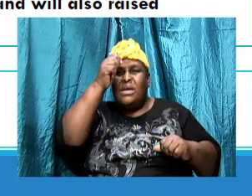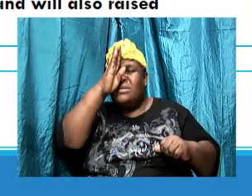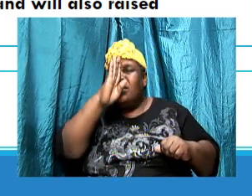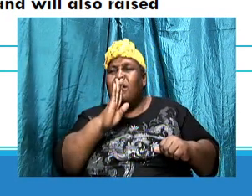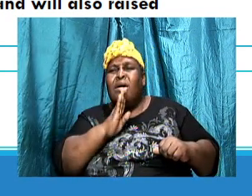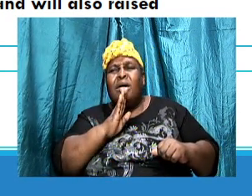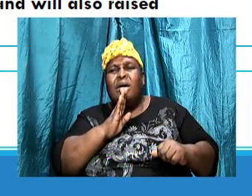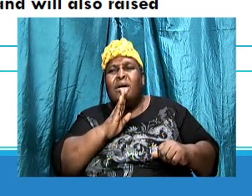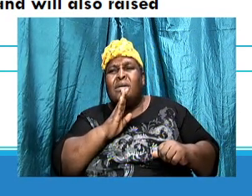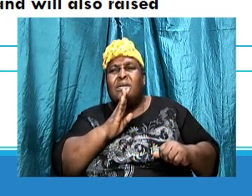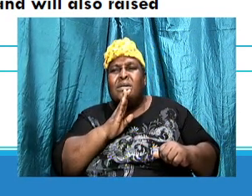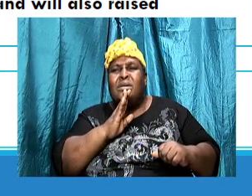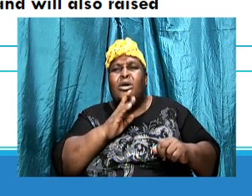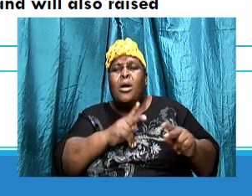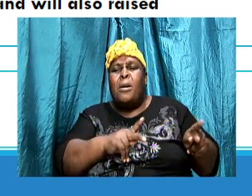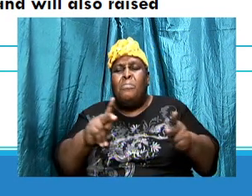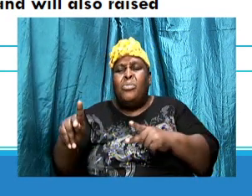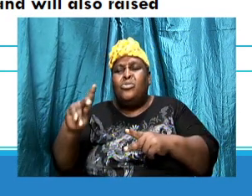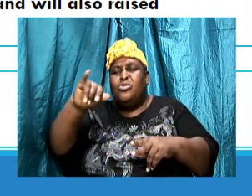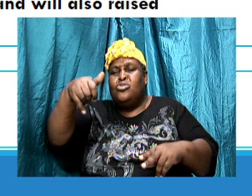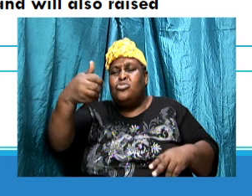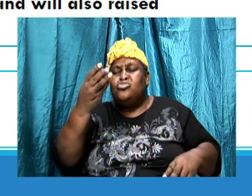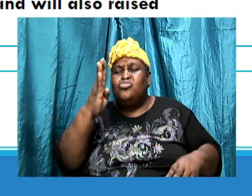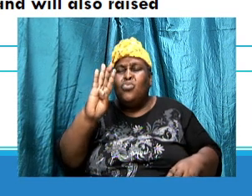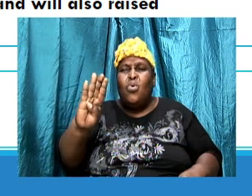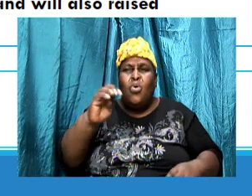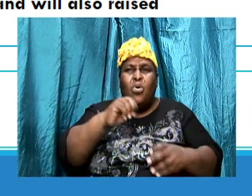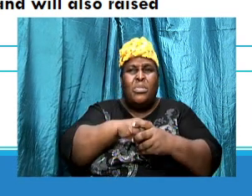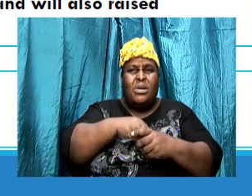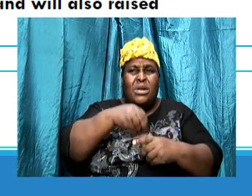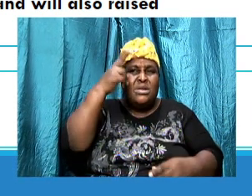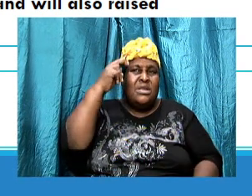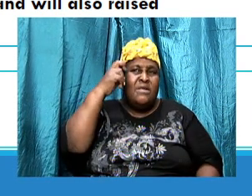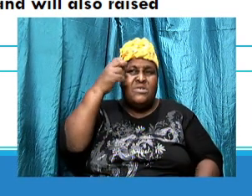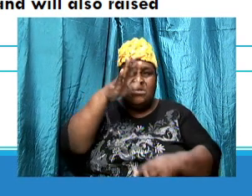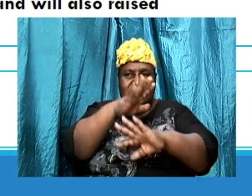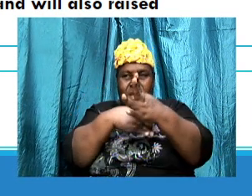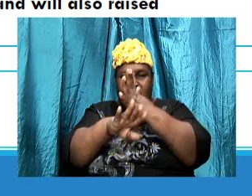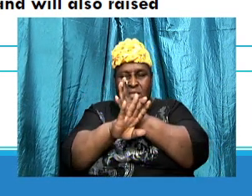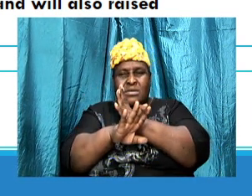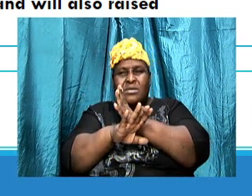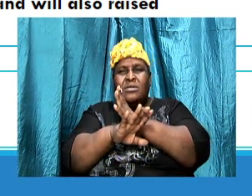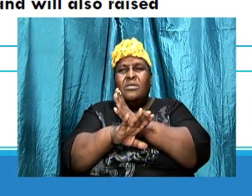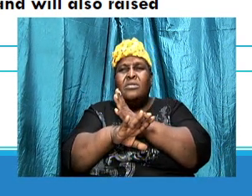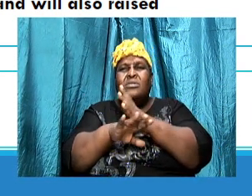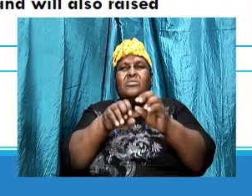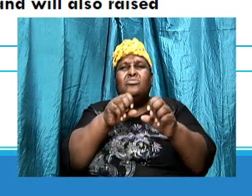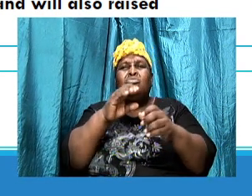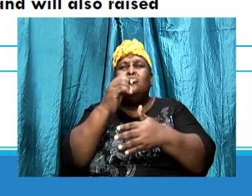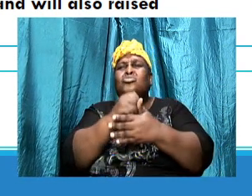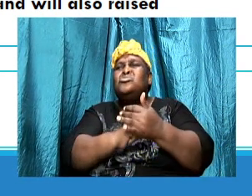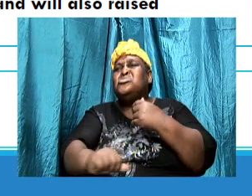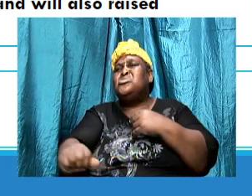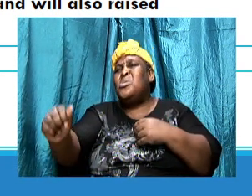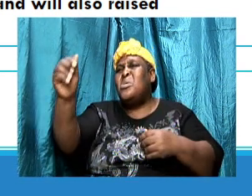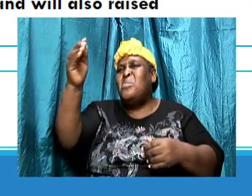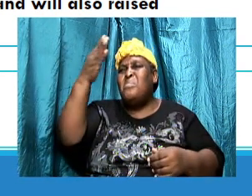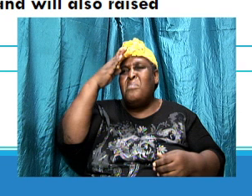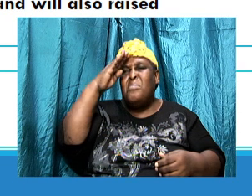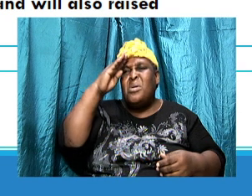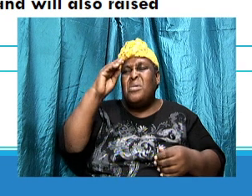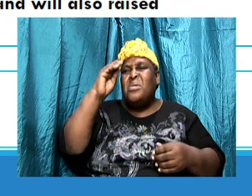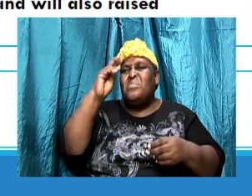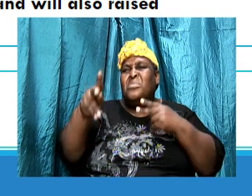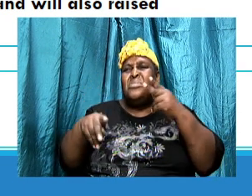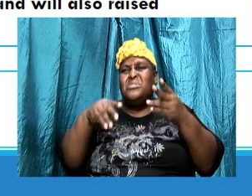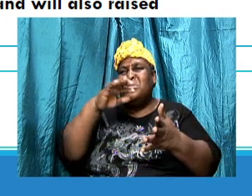were, placed Job in his hand with some restriction, as it were. And so some scholars believe that this is a similar thing that he was